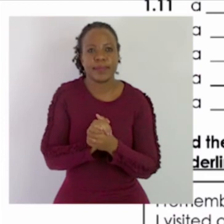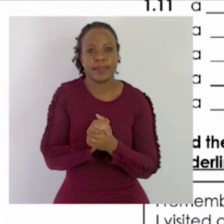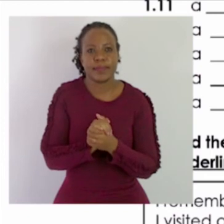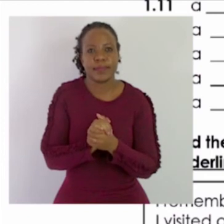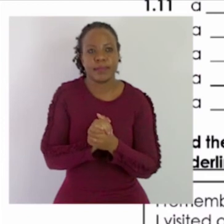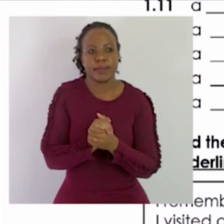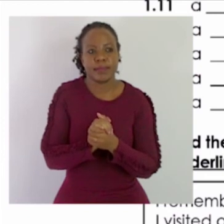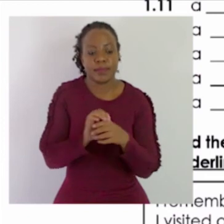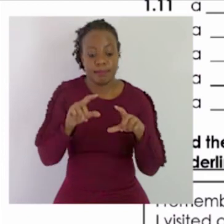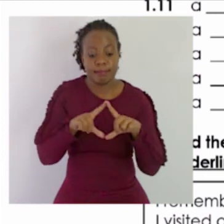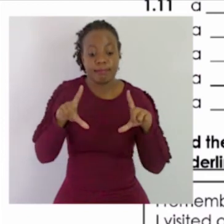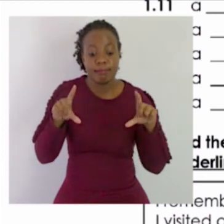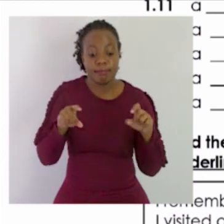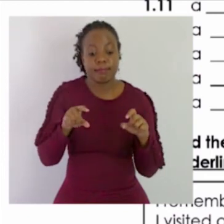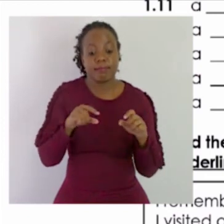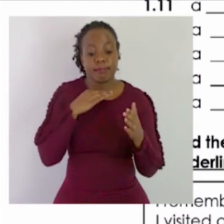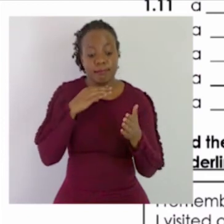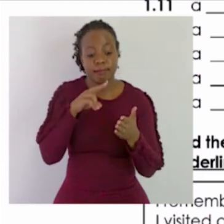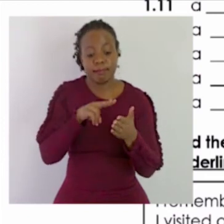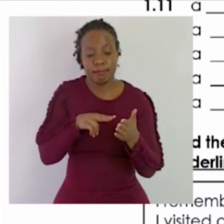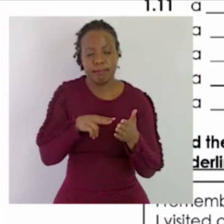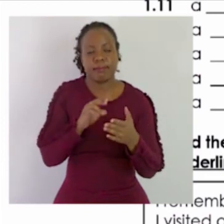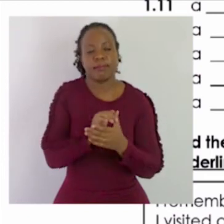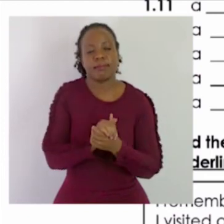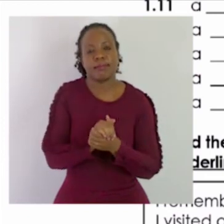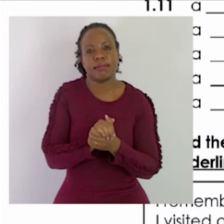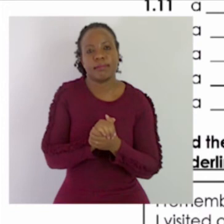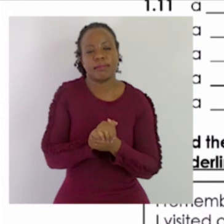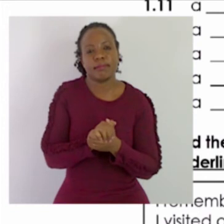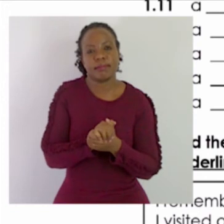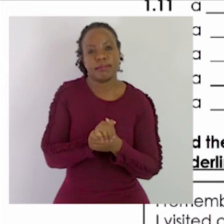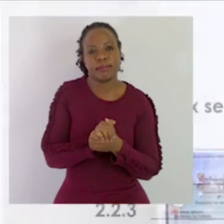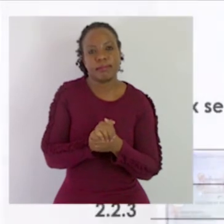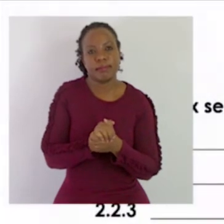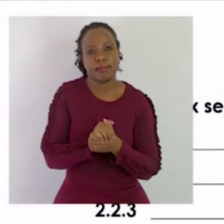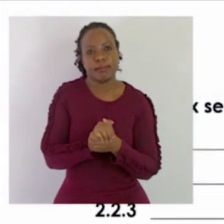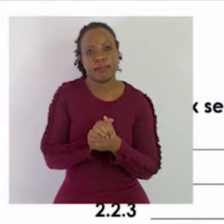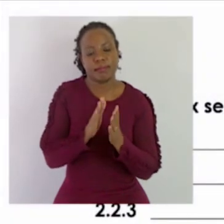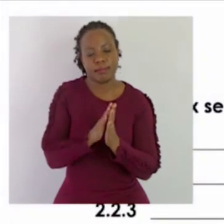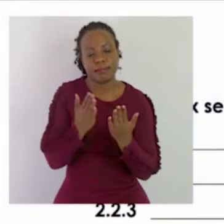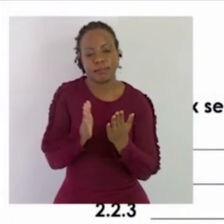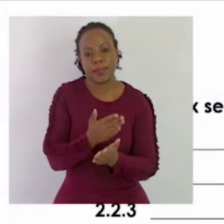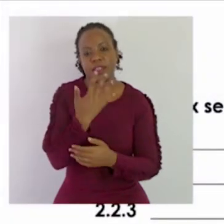the paragraph, that's the passage. Now, on page 5,